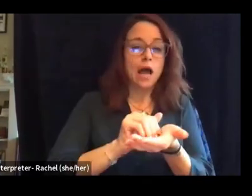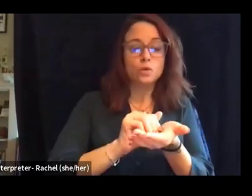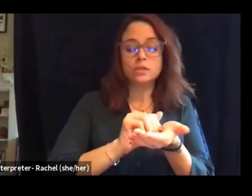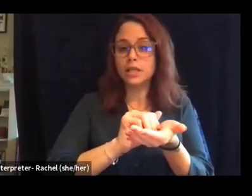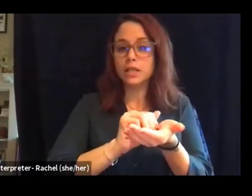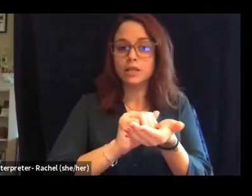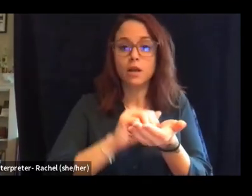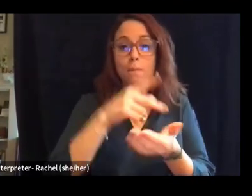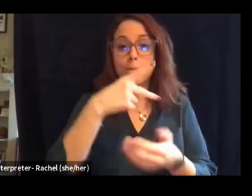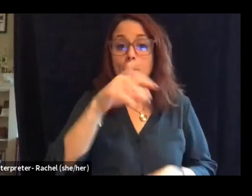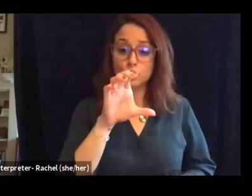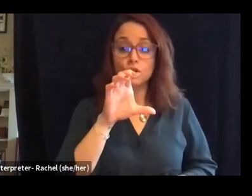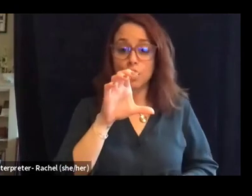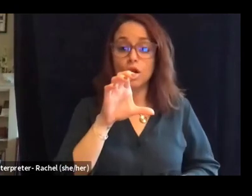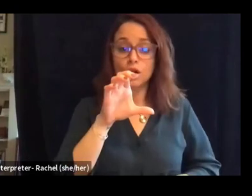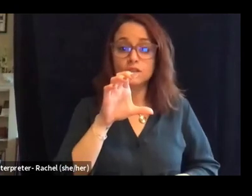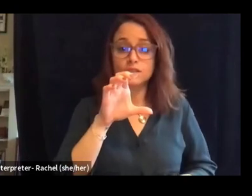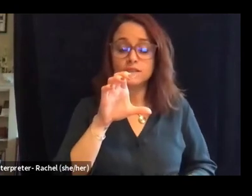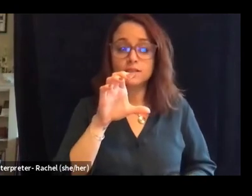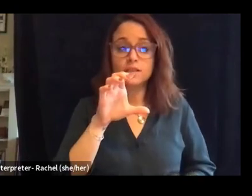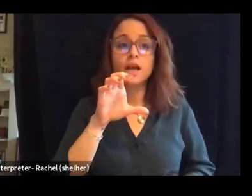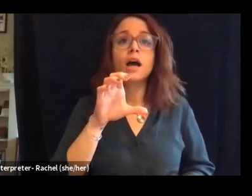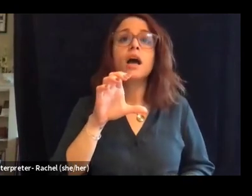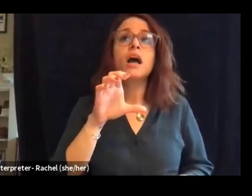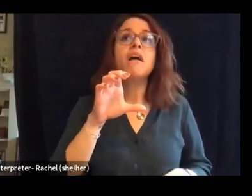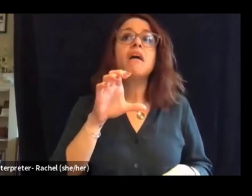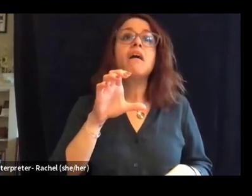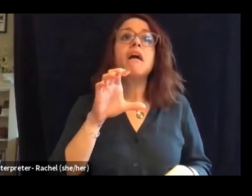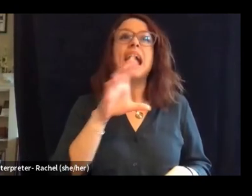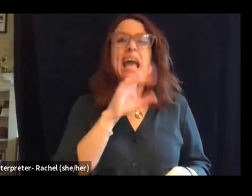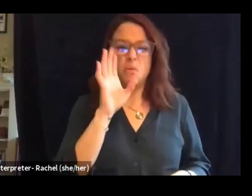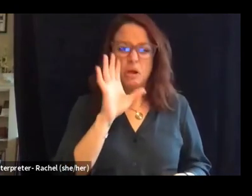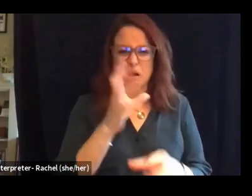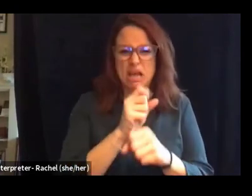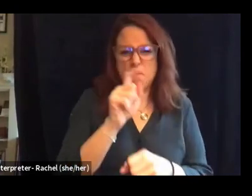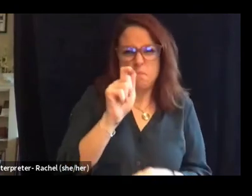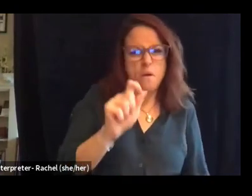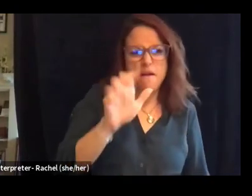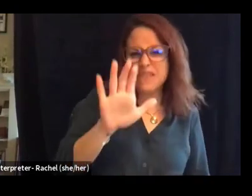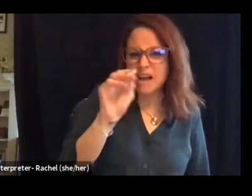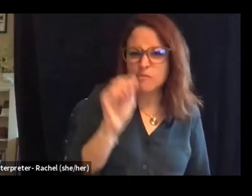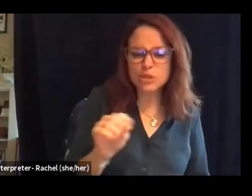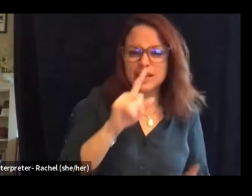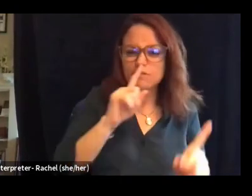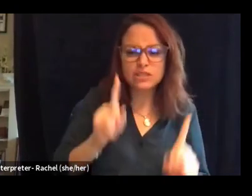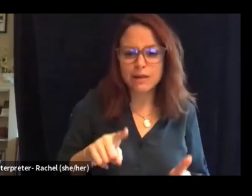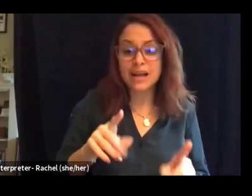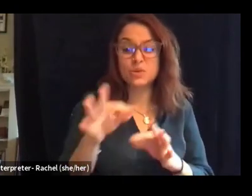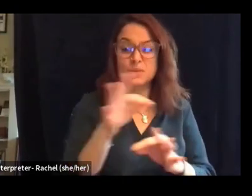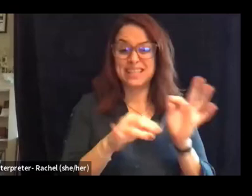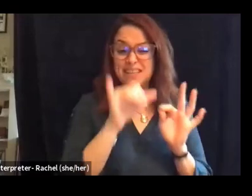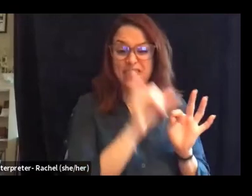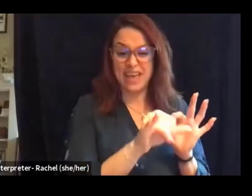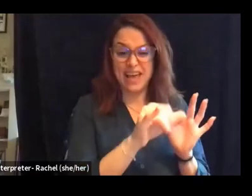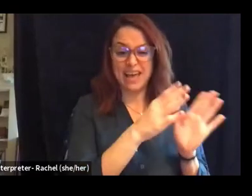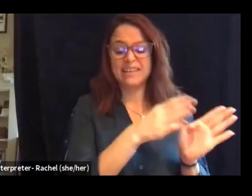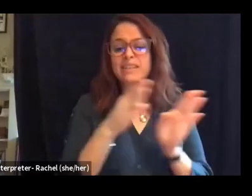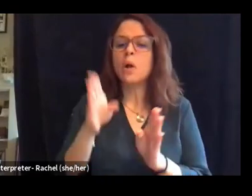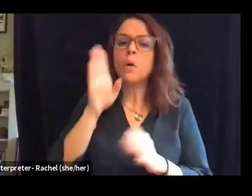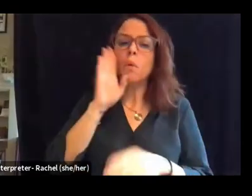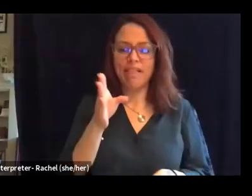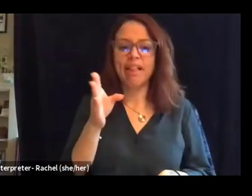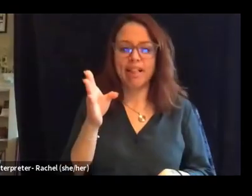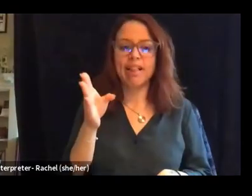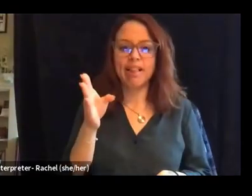get a 0.5% response, I'm going to go out and I'm going to buy a list, a direct marketing list of 5,000